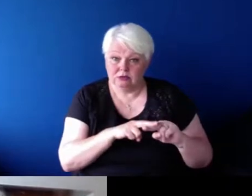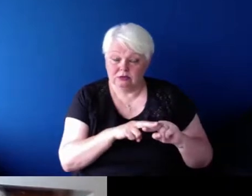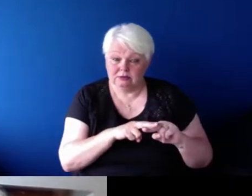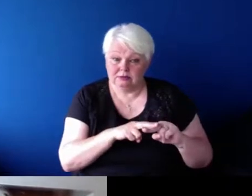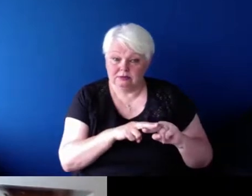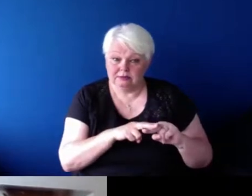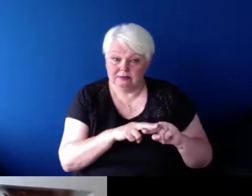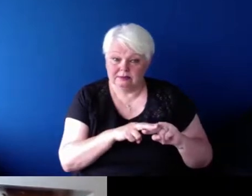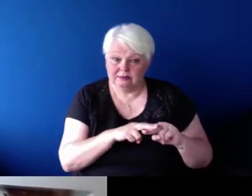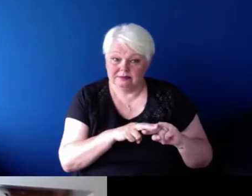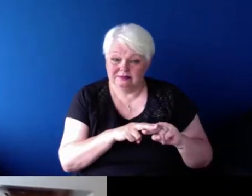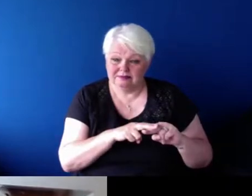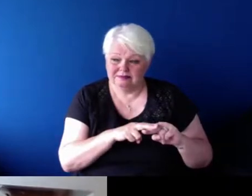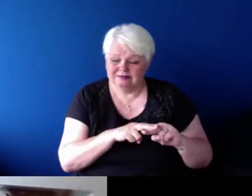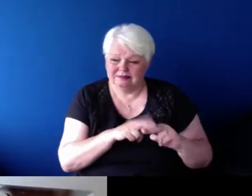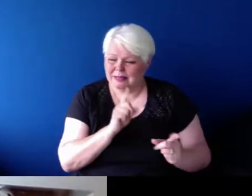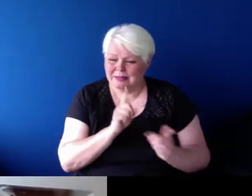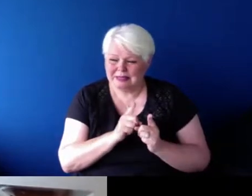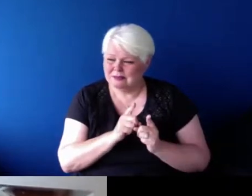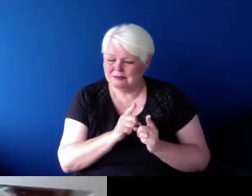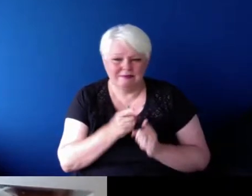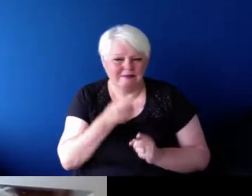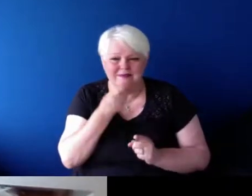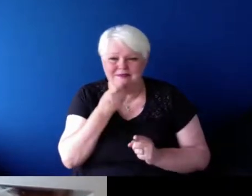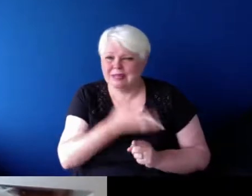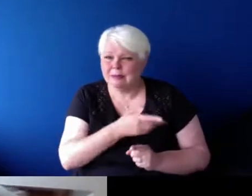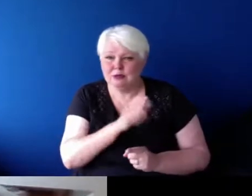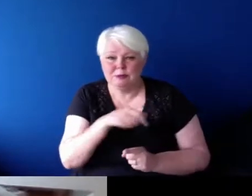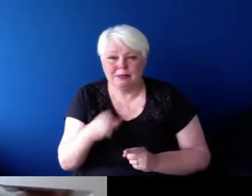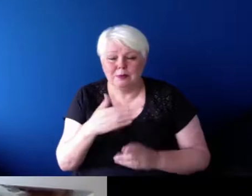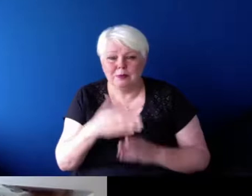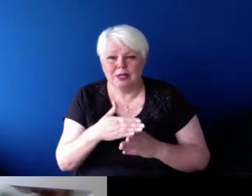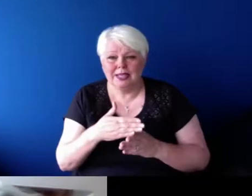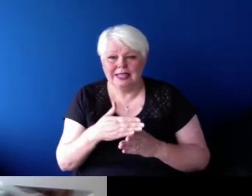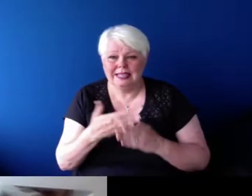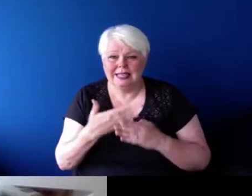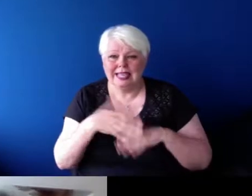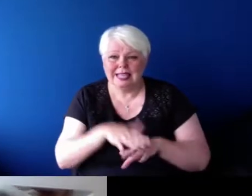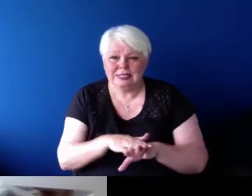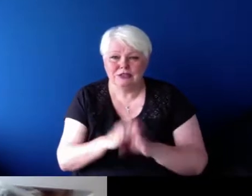and I've met some fabulous people working in interreligious dialogue, and